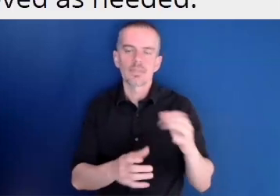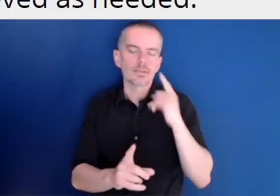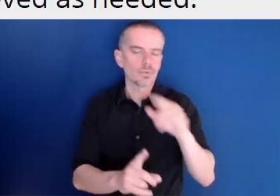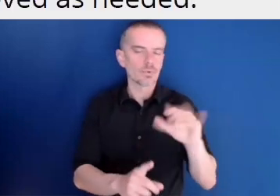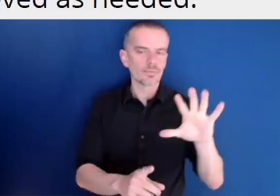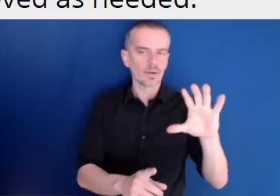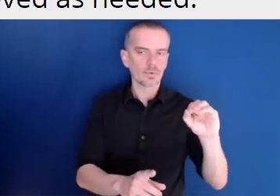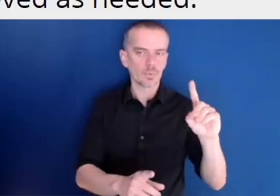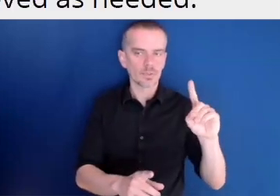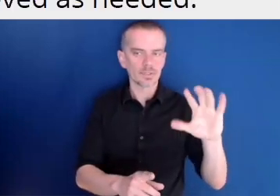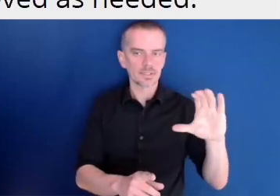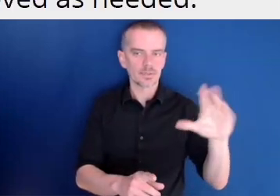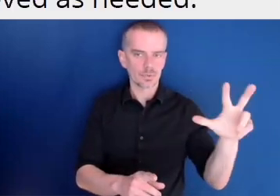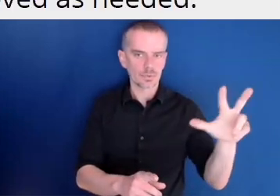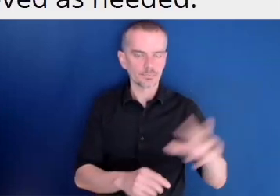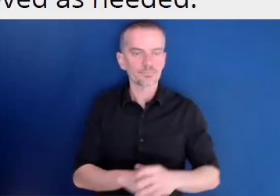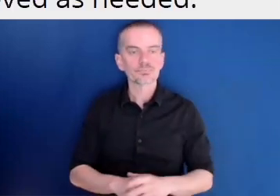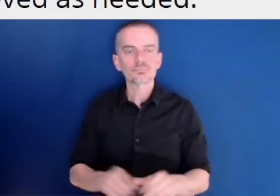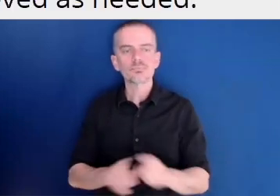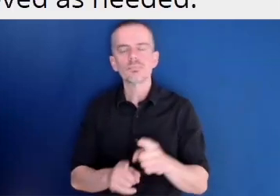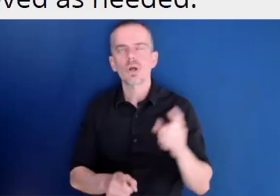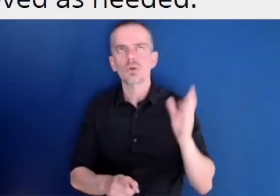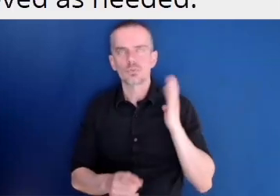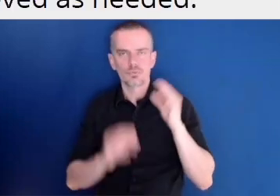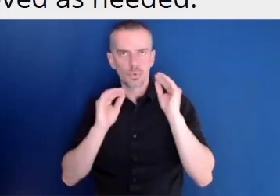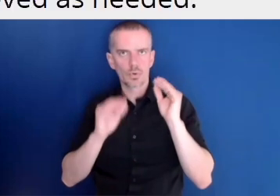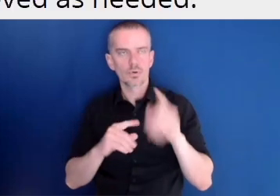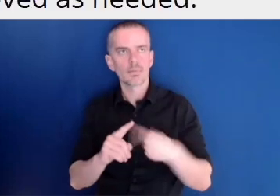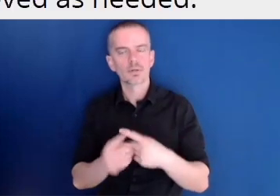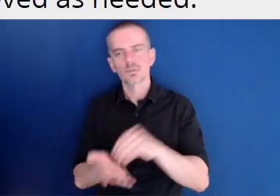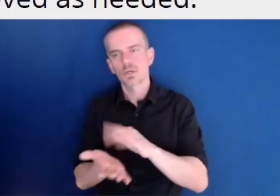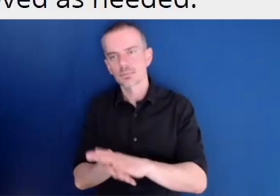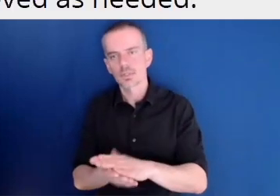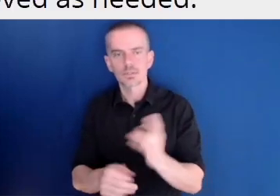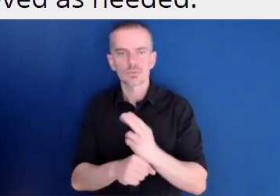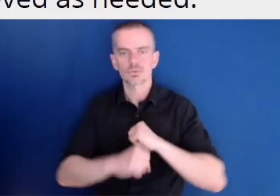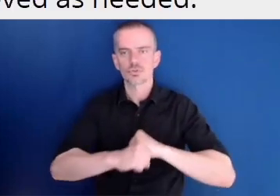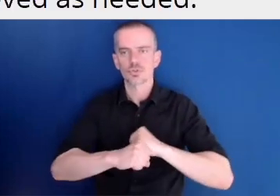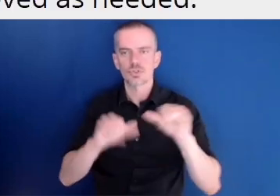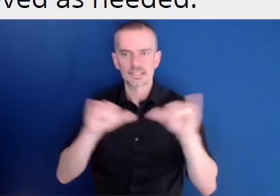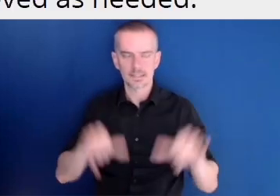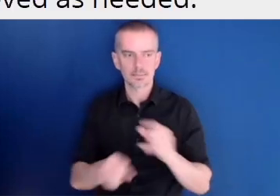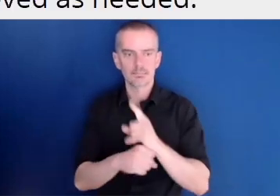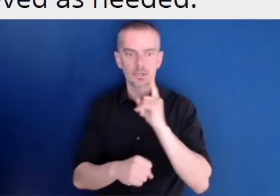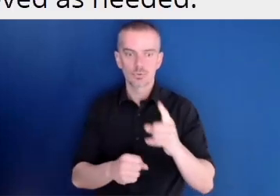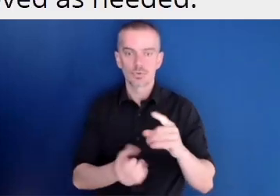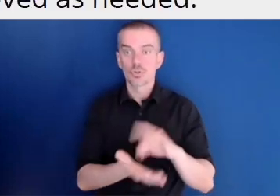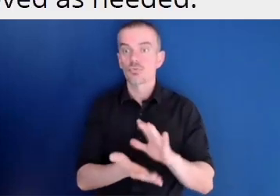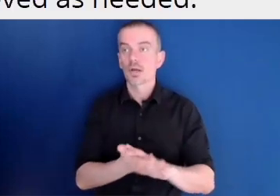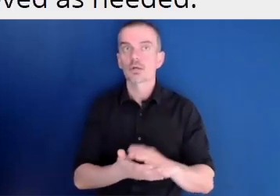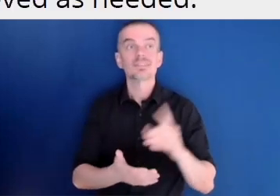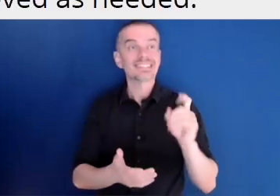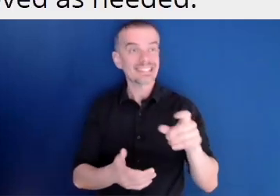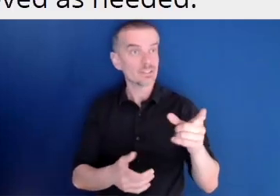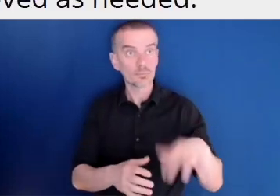We also talked about documentation and using secure systems to ensure that records can be retrieved when needed,